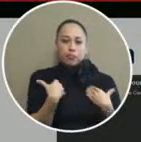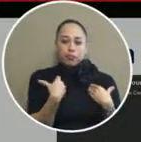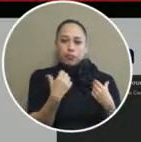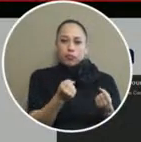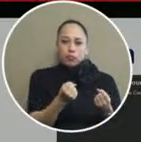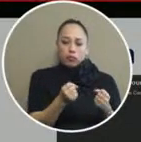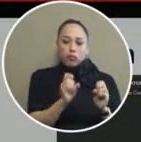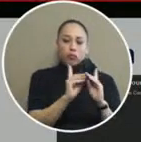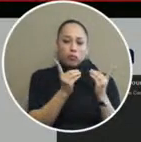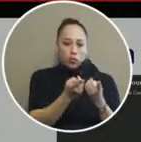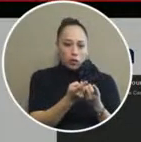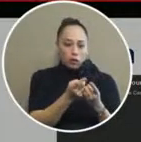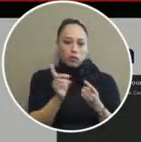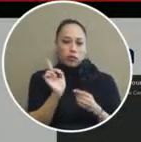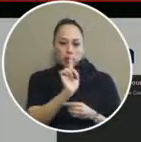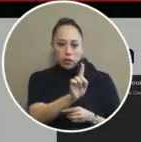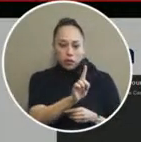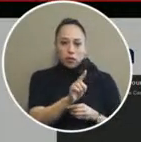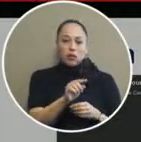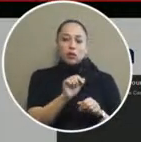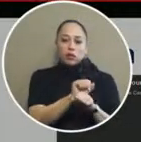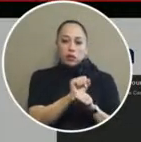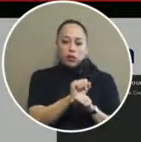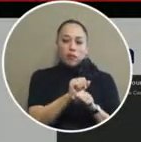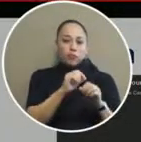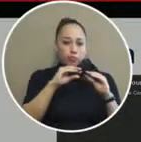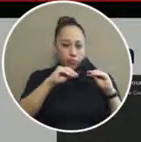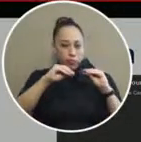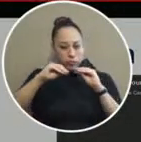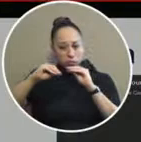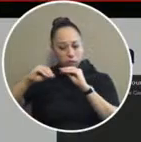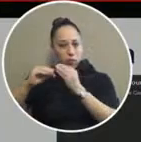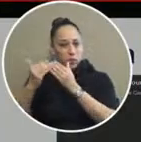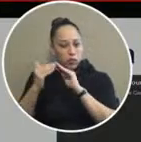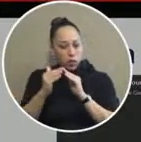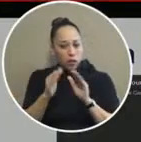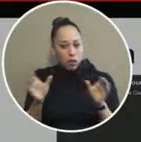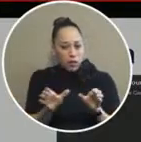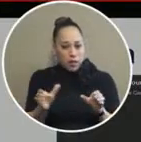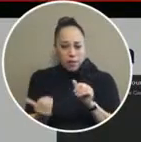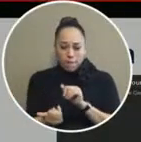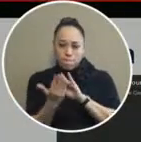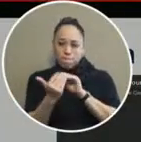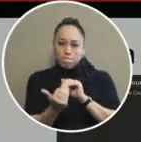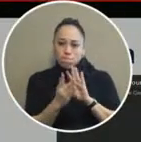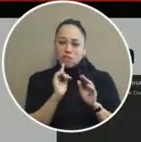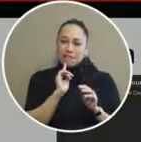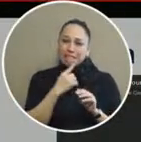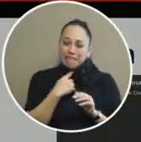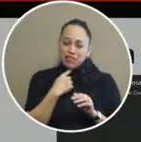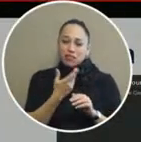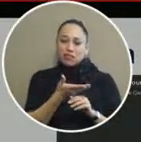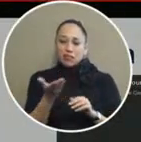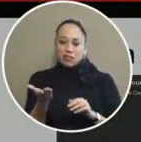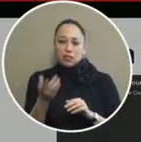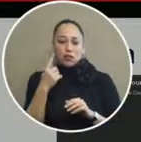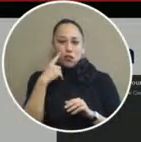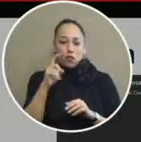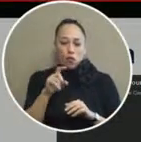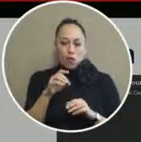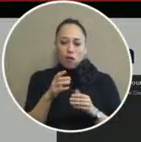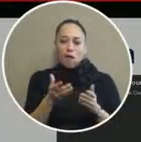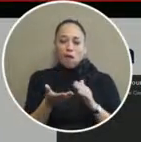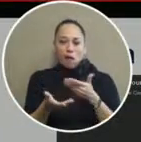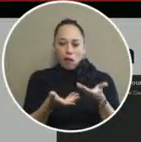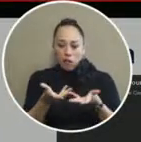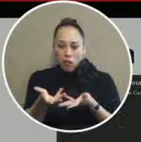step up and work towards enforcement, educating our community, and actively addressing critical needs for emergency operations. I